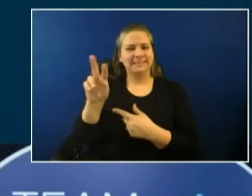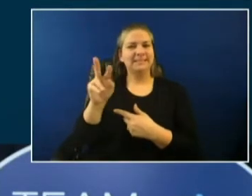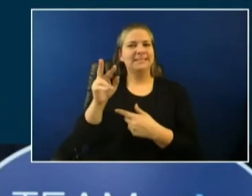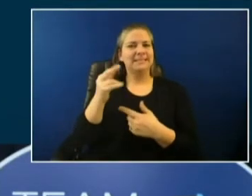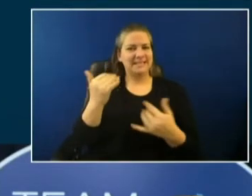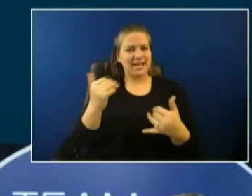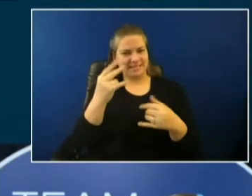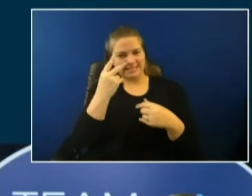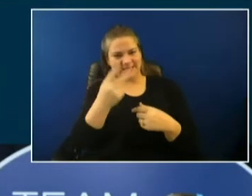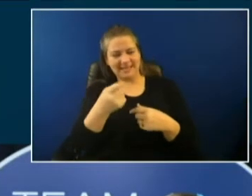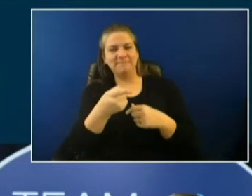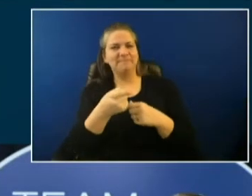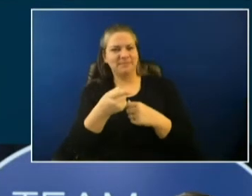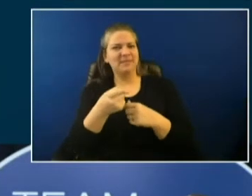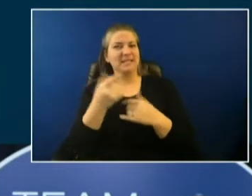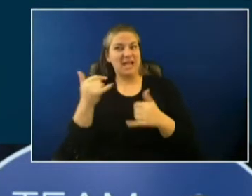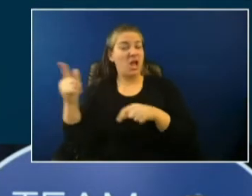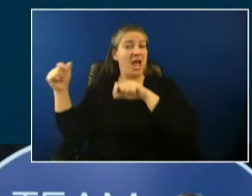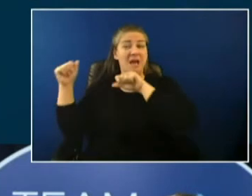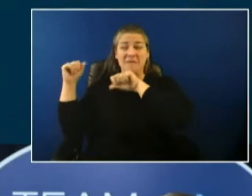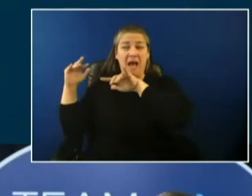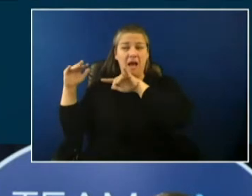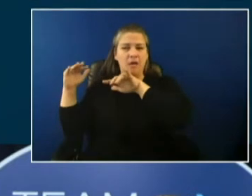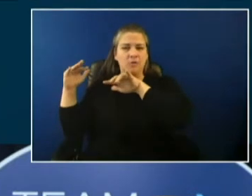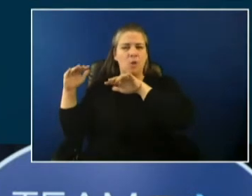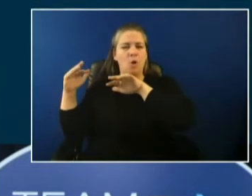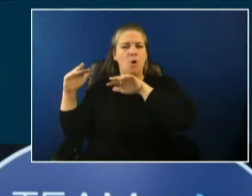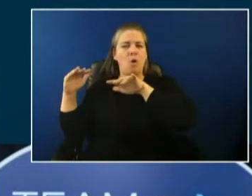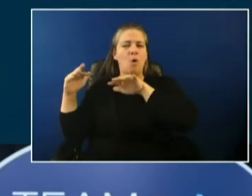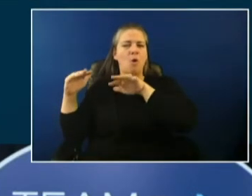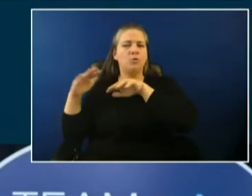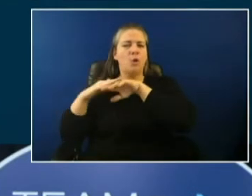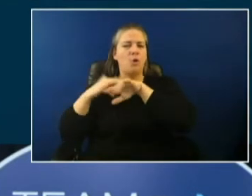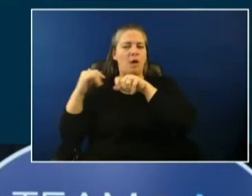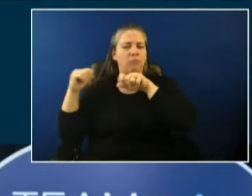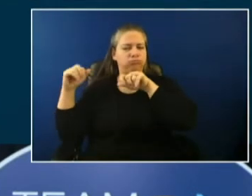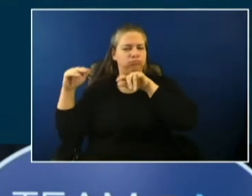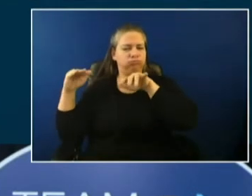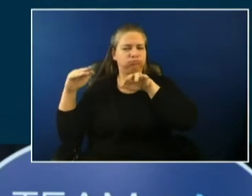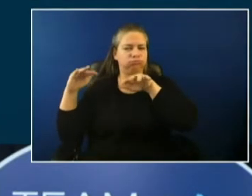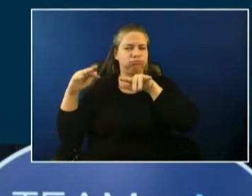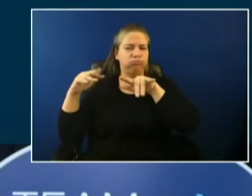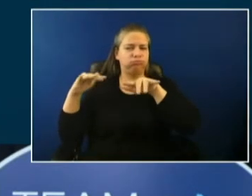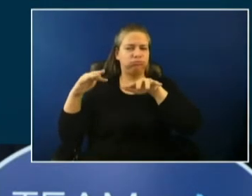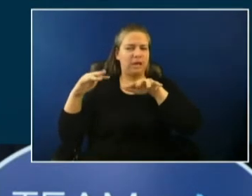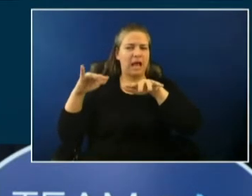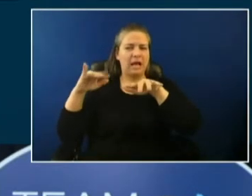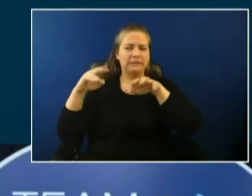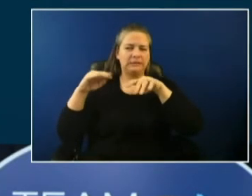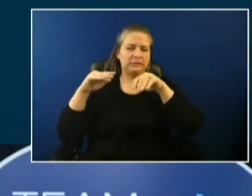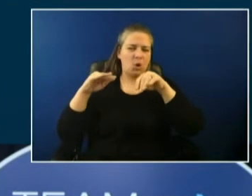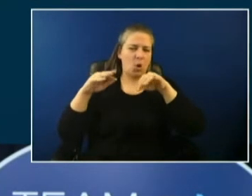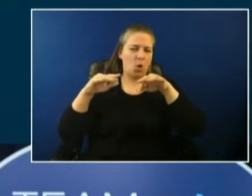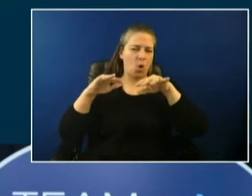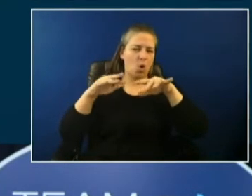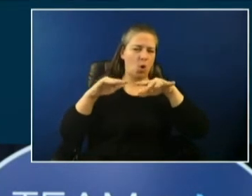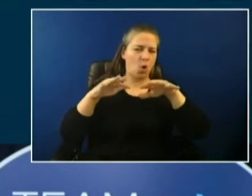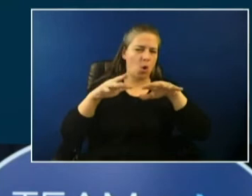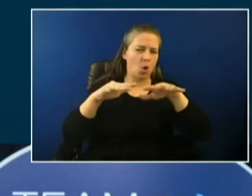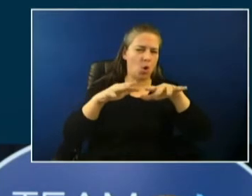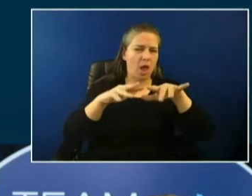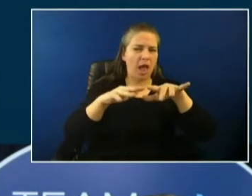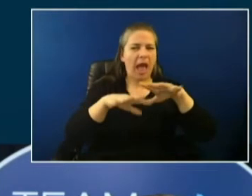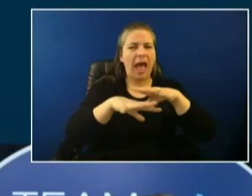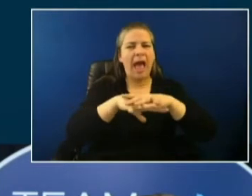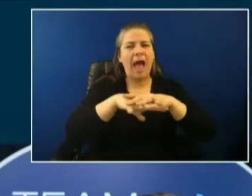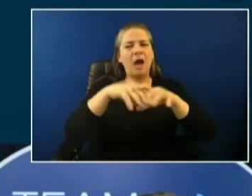is moving very slowly into Kentucky and will move very slowly through Kentucky. So Louisville,